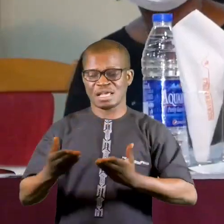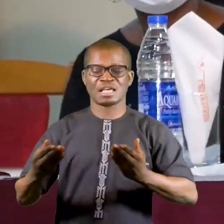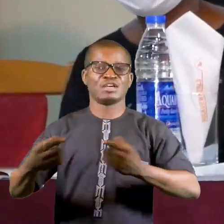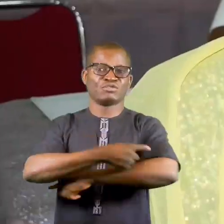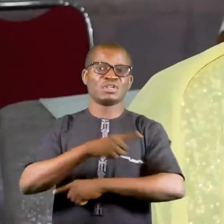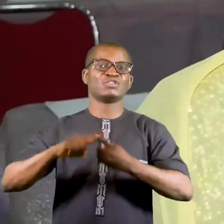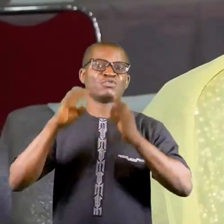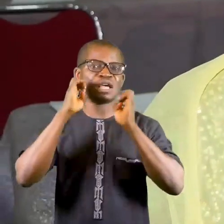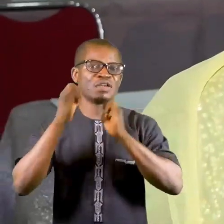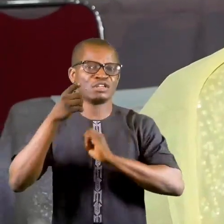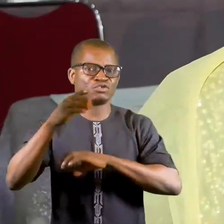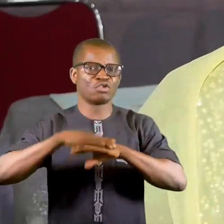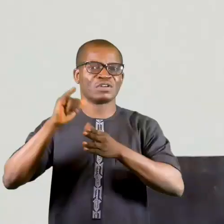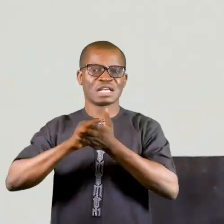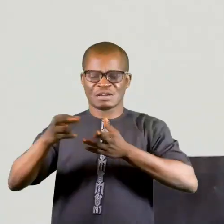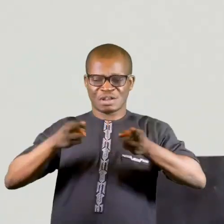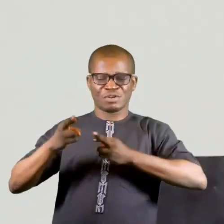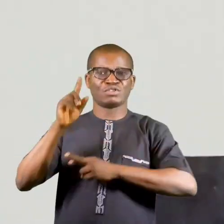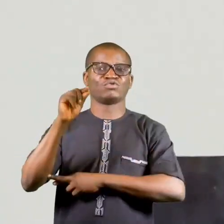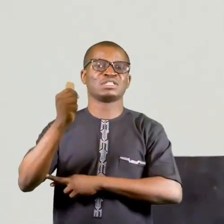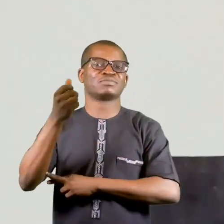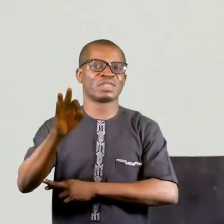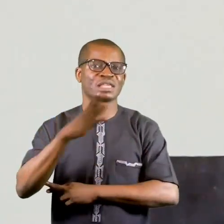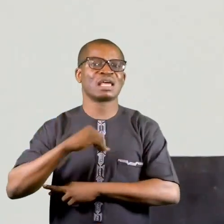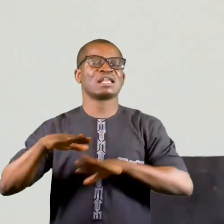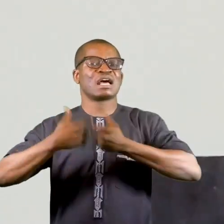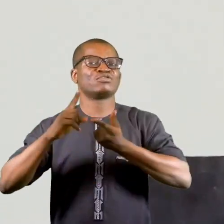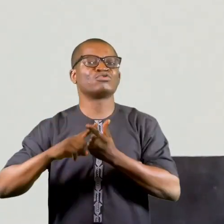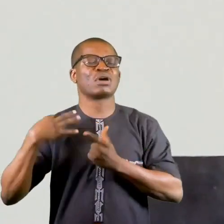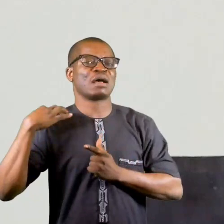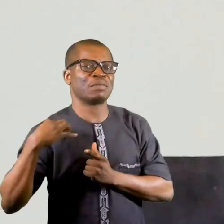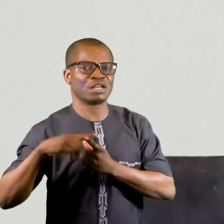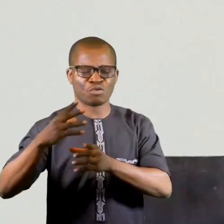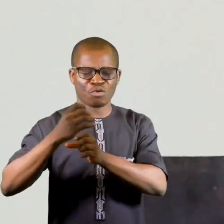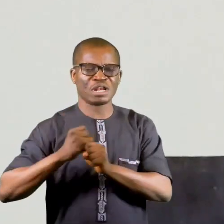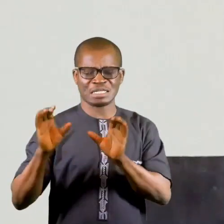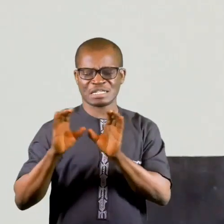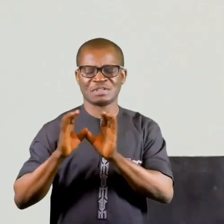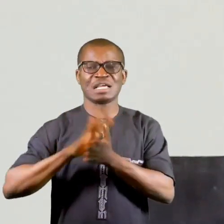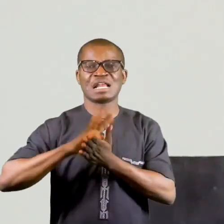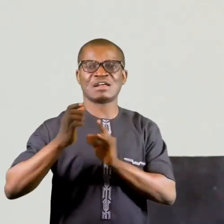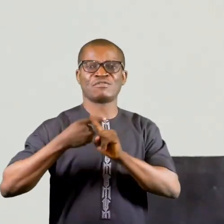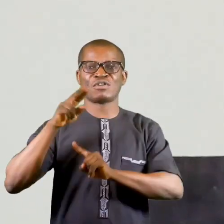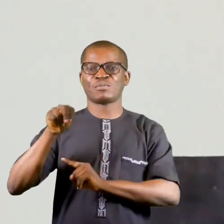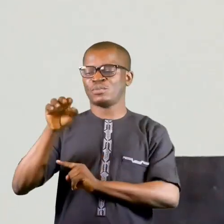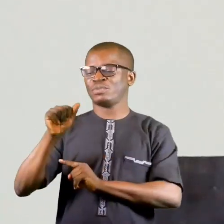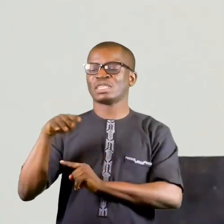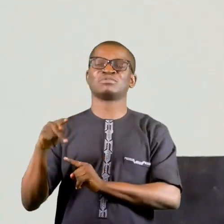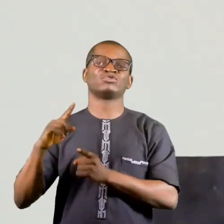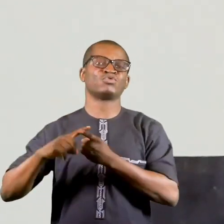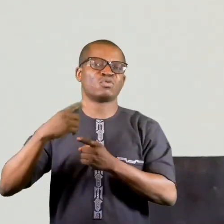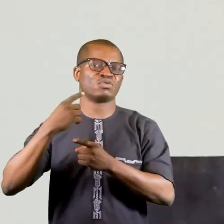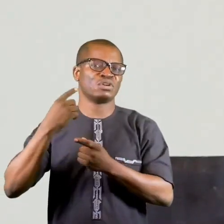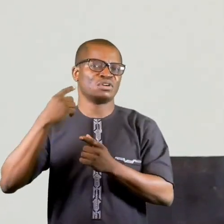here today to educate you on the Regulations 2019 and how to apply to obtain a clearance certificate from NAPTIP to